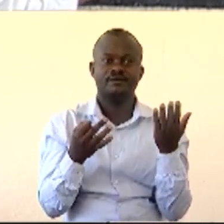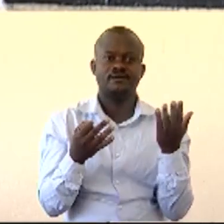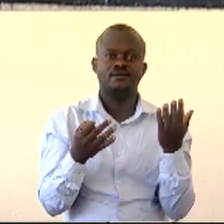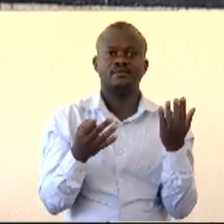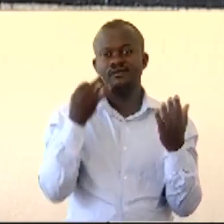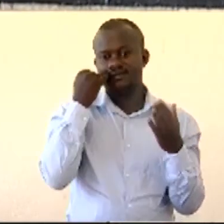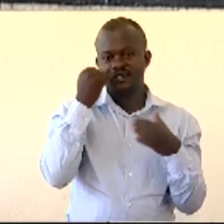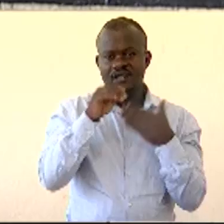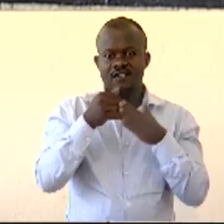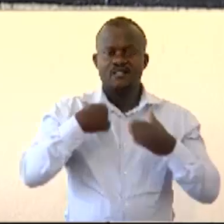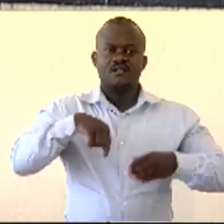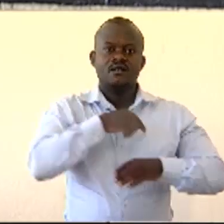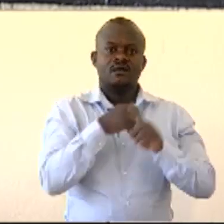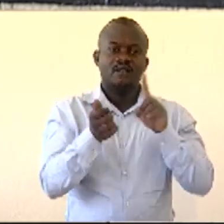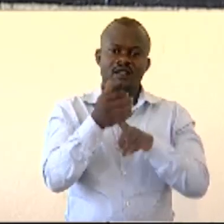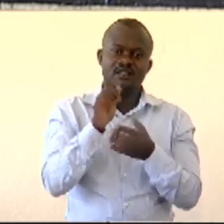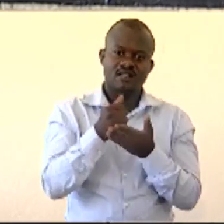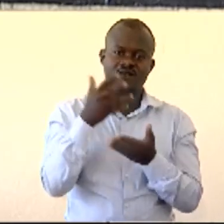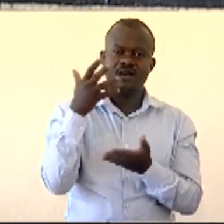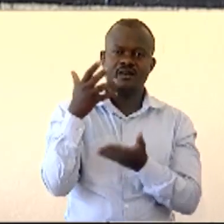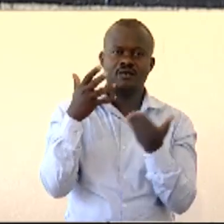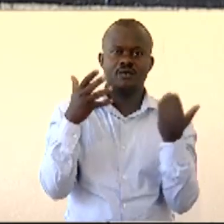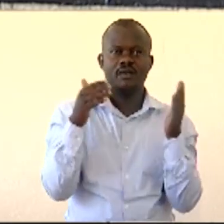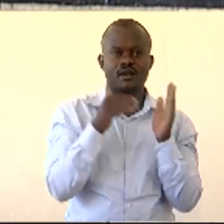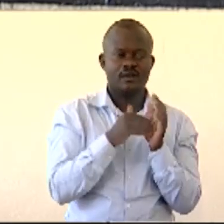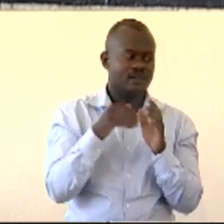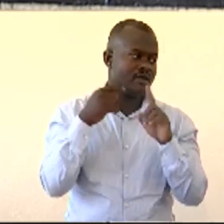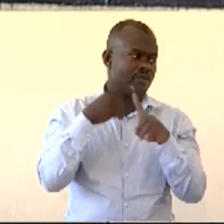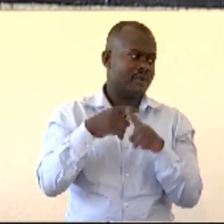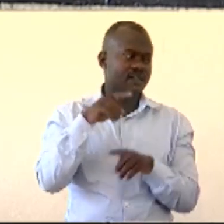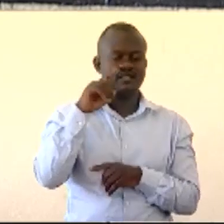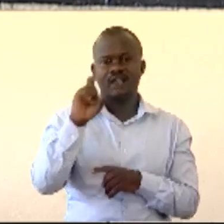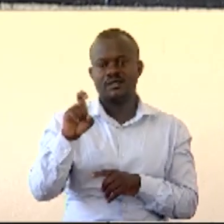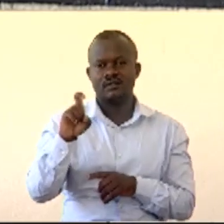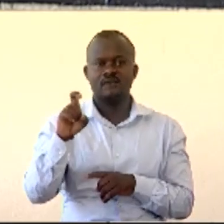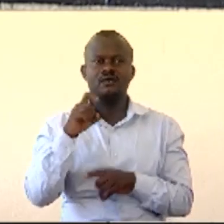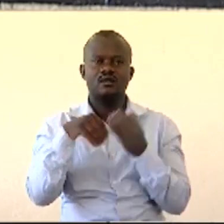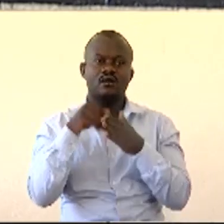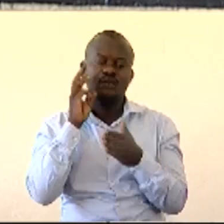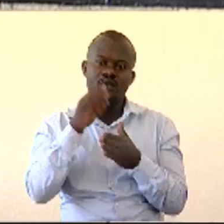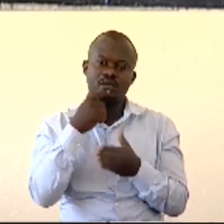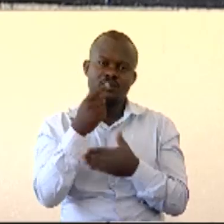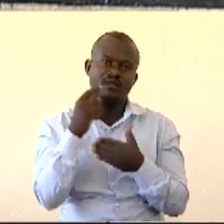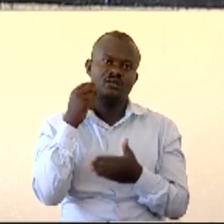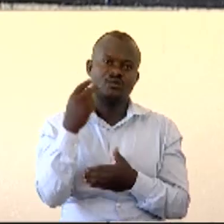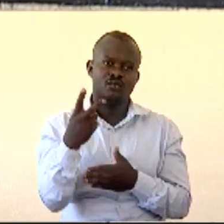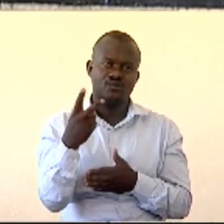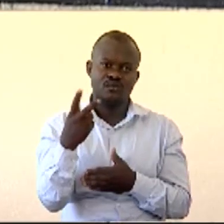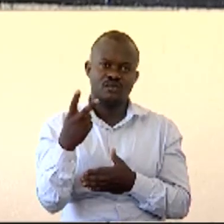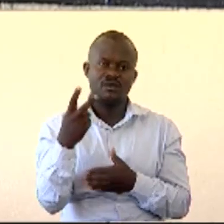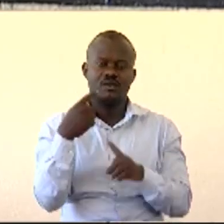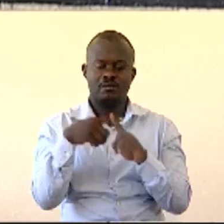if we get the value, there is plus X here. This will be 2